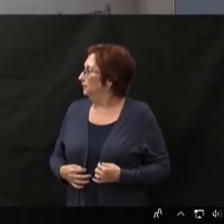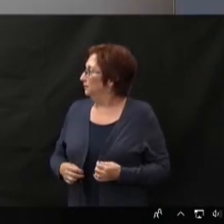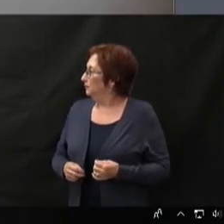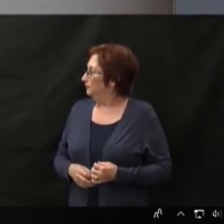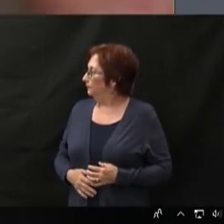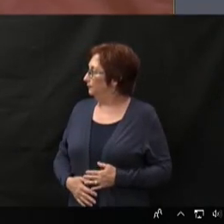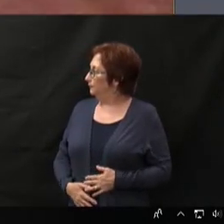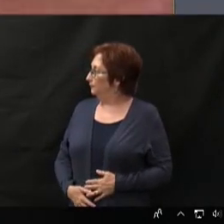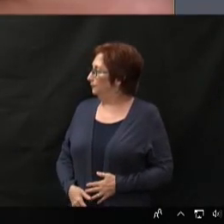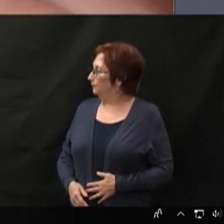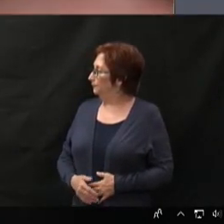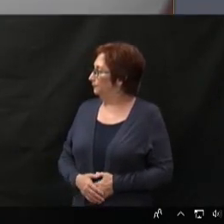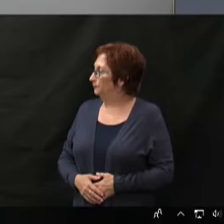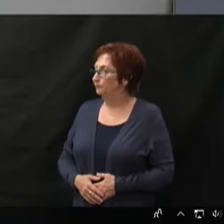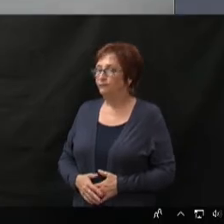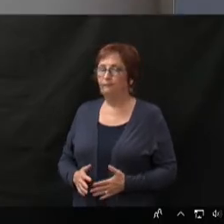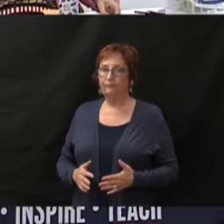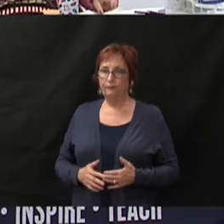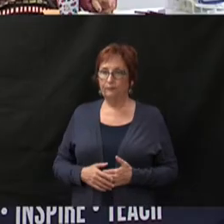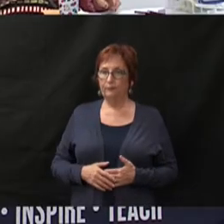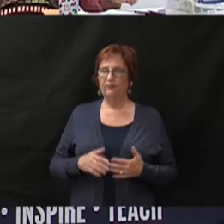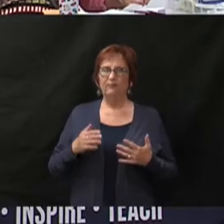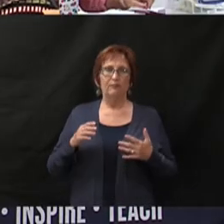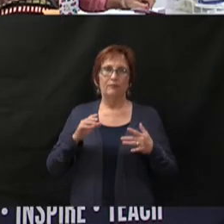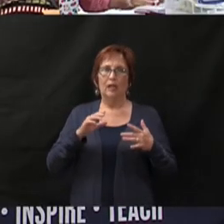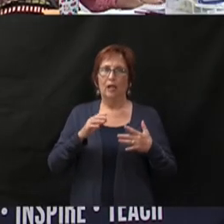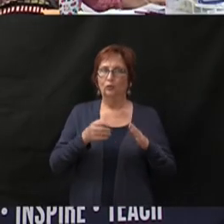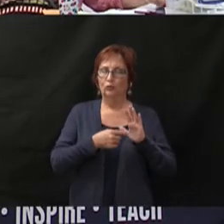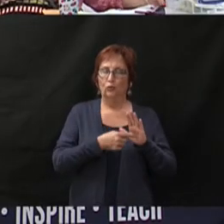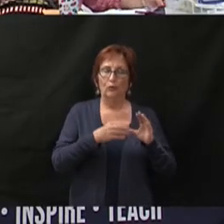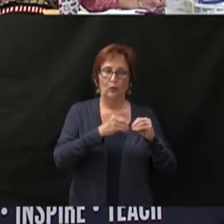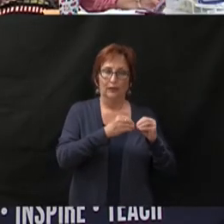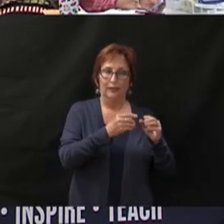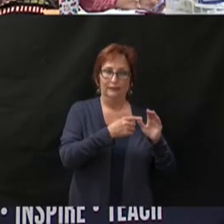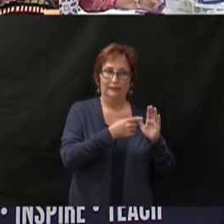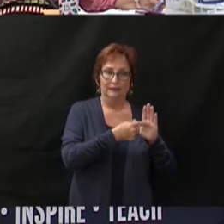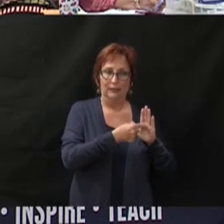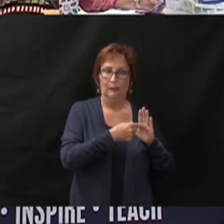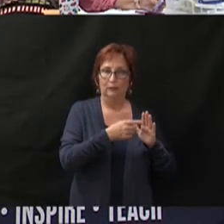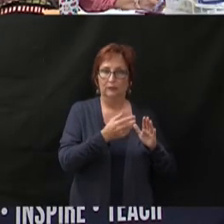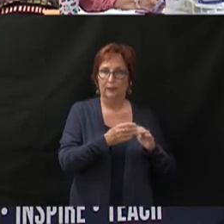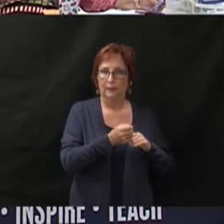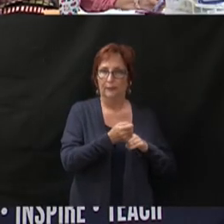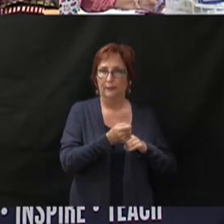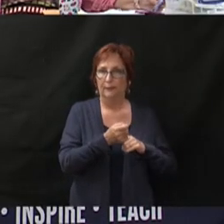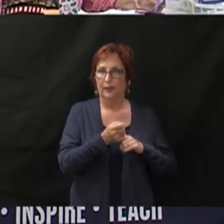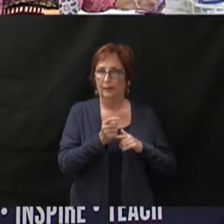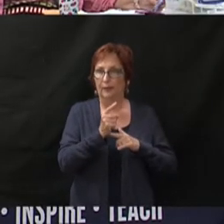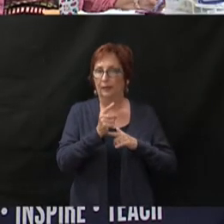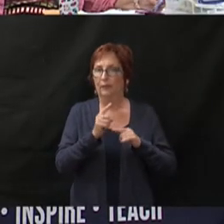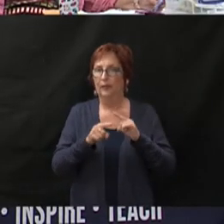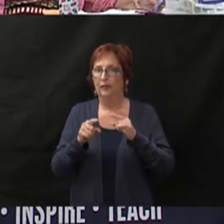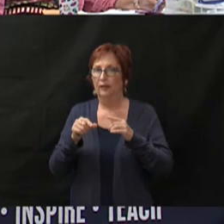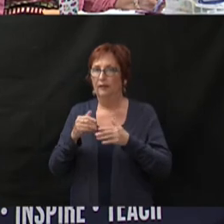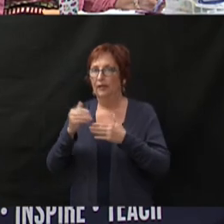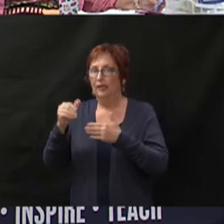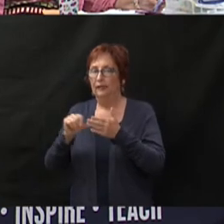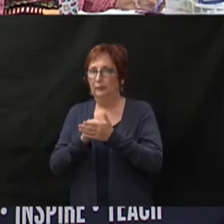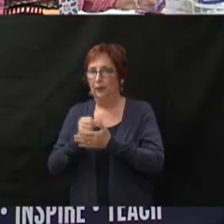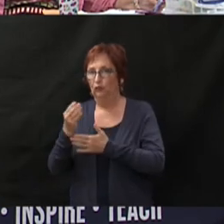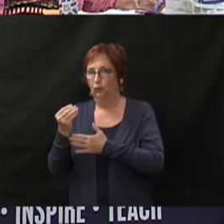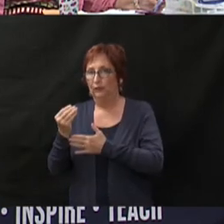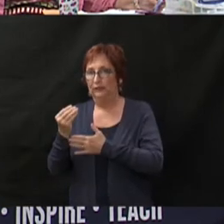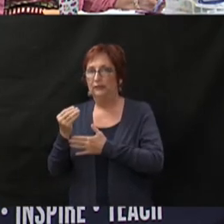I'll give you some more examples in a minute. Let me go through the next page, 14. It says, what does a schwa